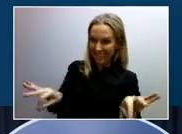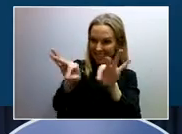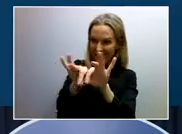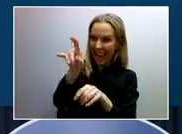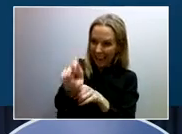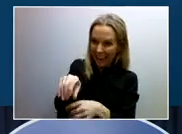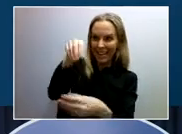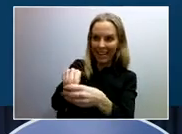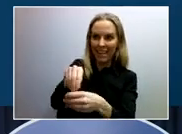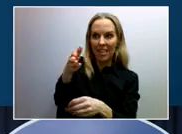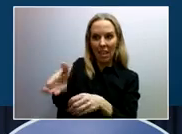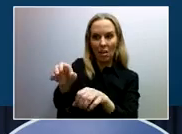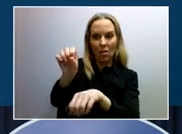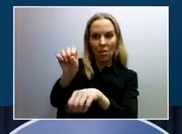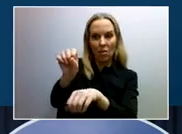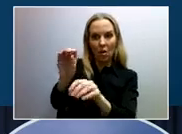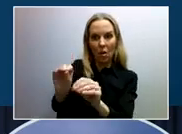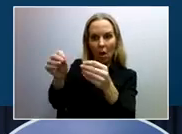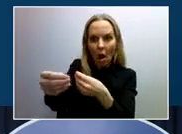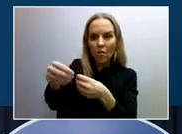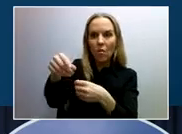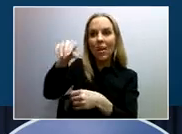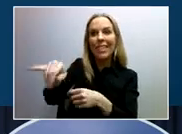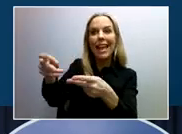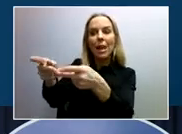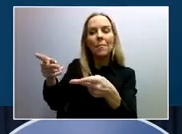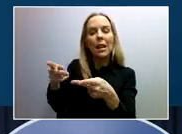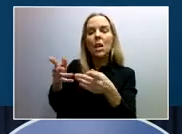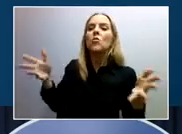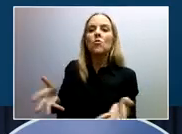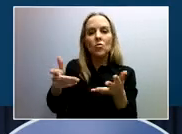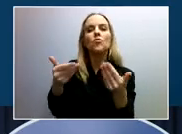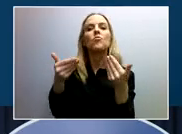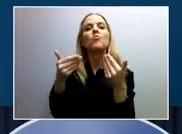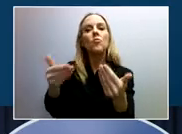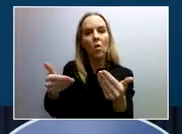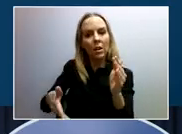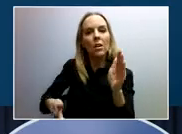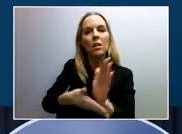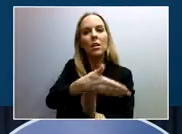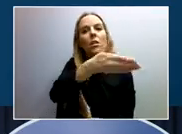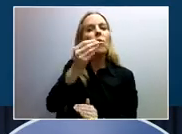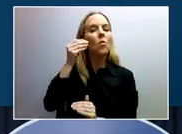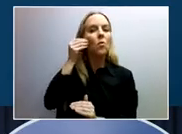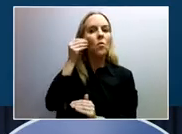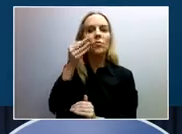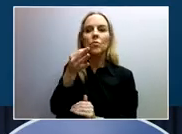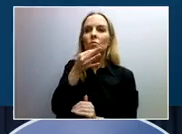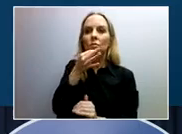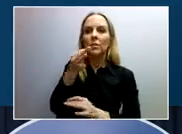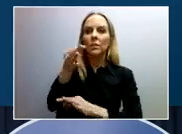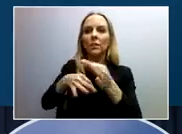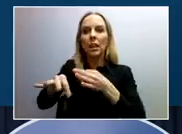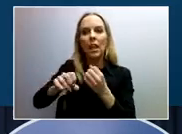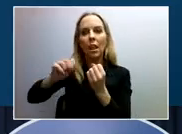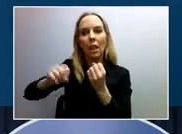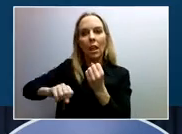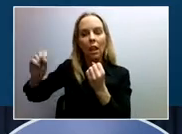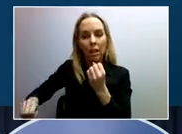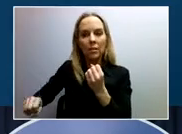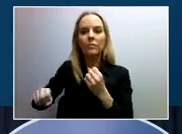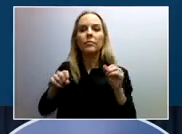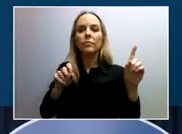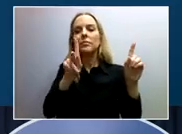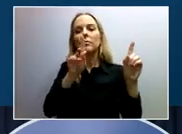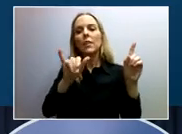office or in that facility, we would urge you to get home sooner rather than later. Our Kentucky Transportation Cabinet began